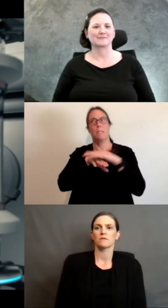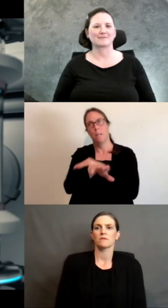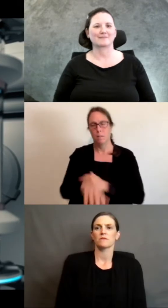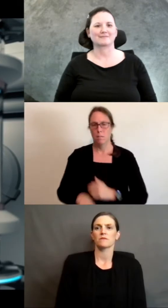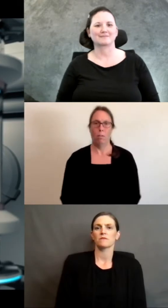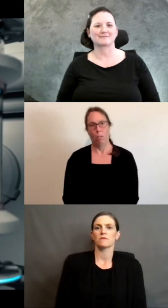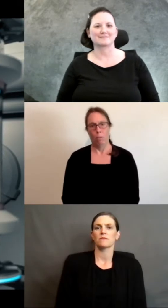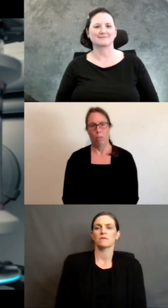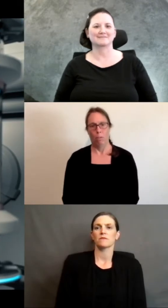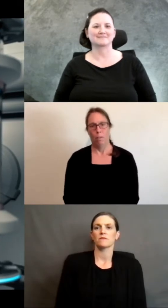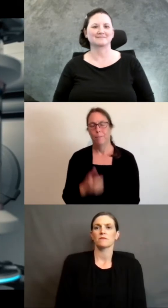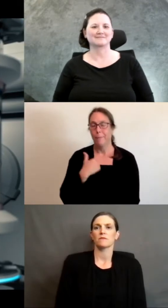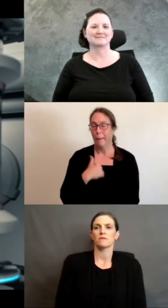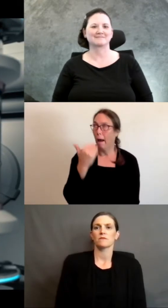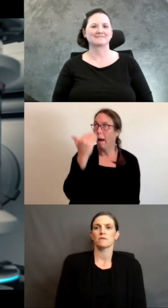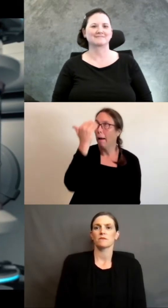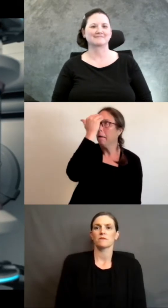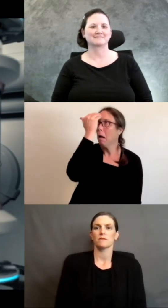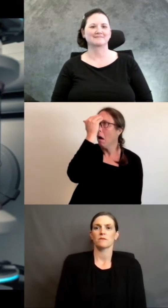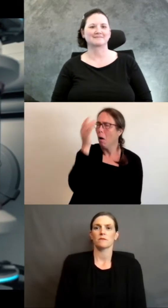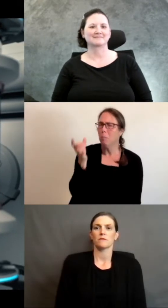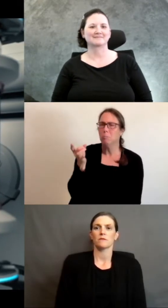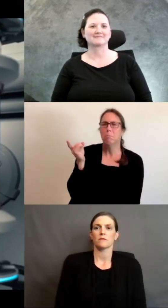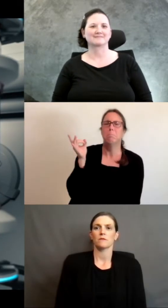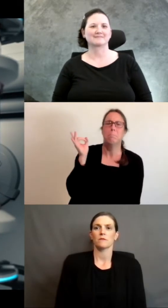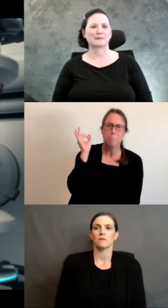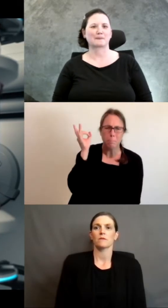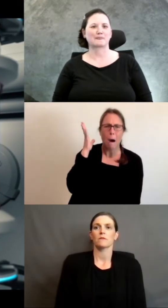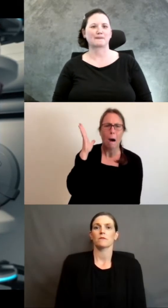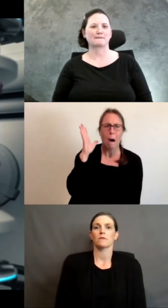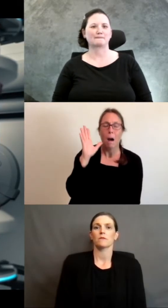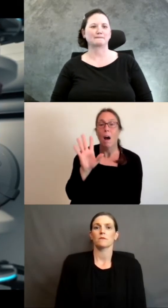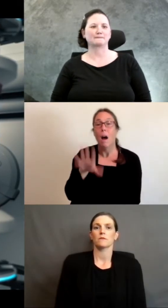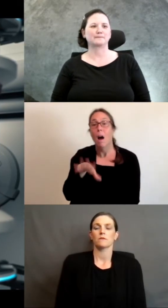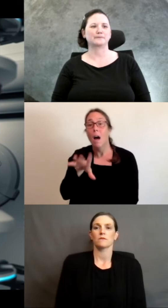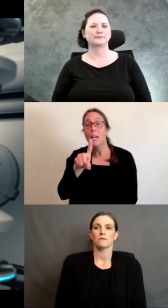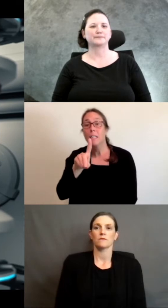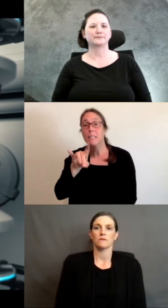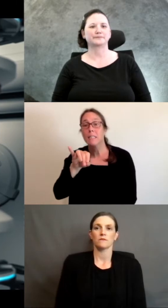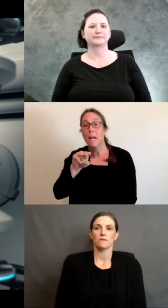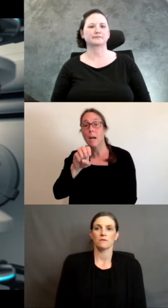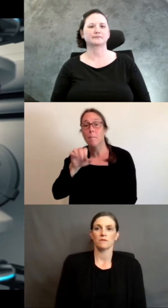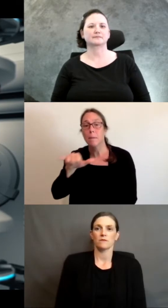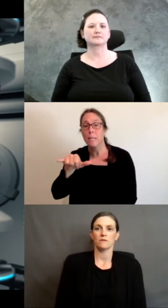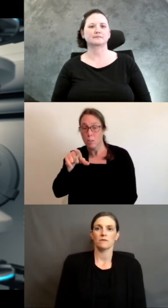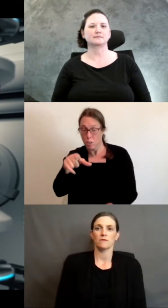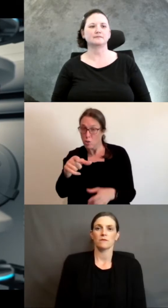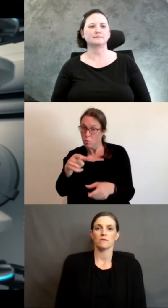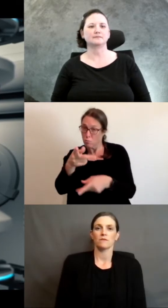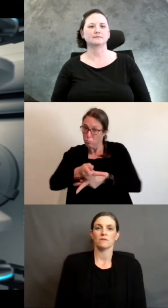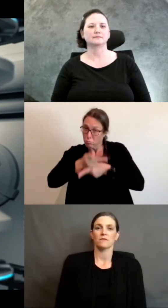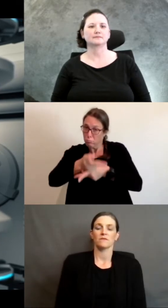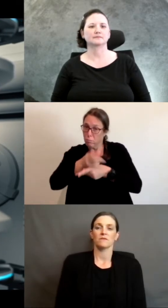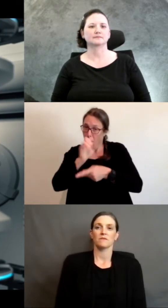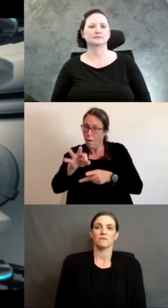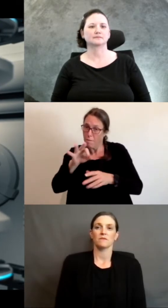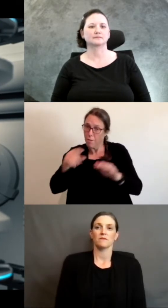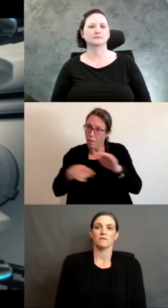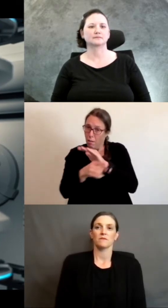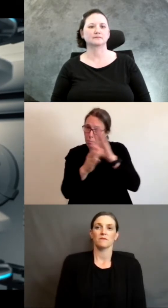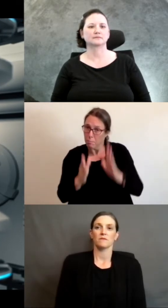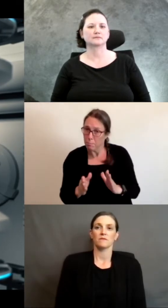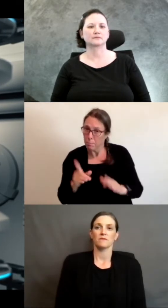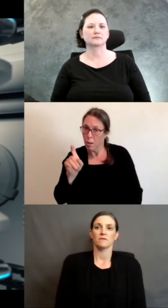I know the nerve. Daimi, did you take care of the meddler? Yes, he's with the